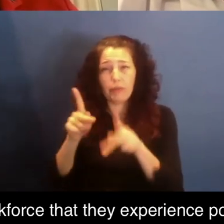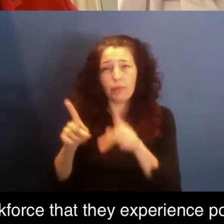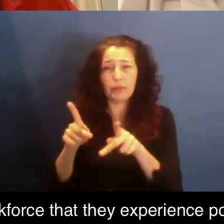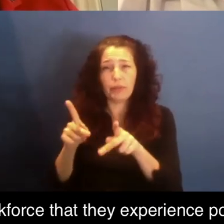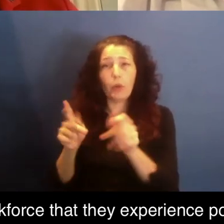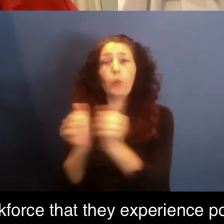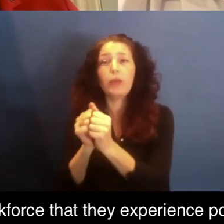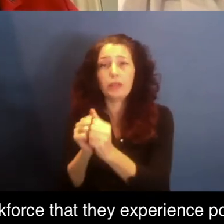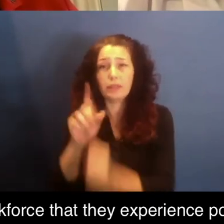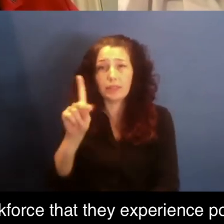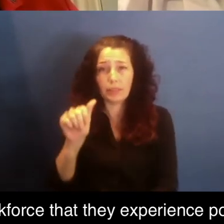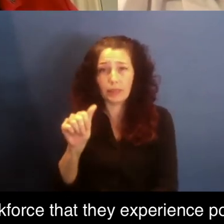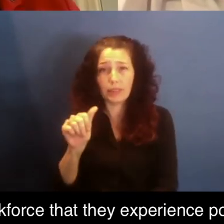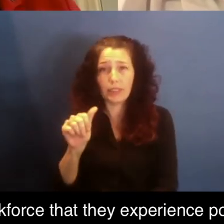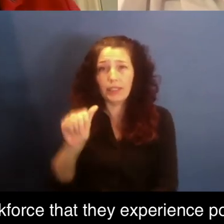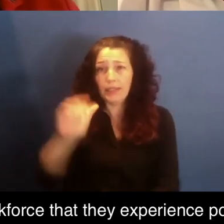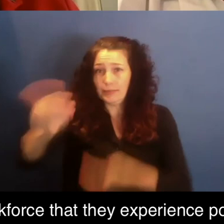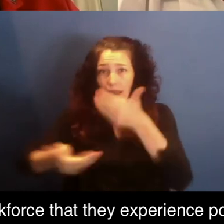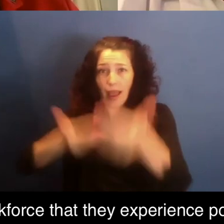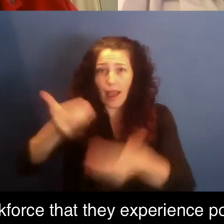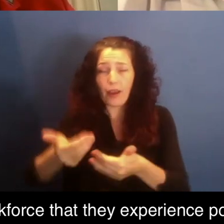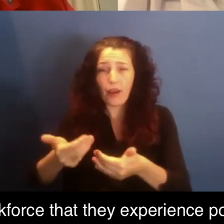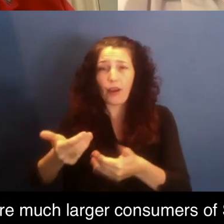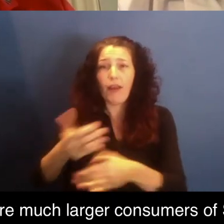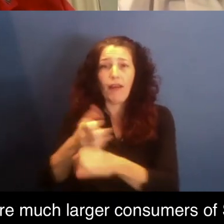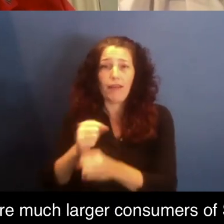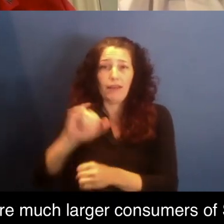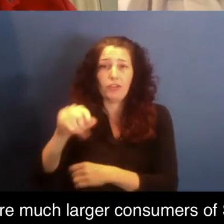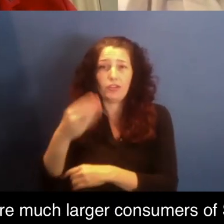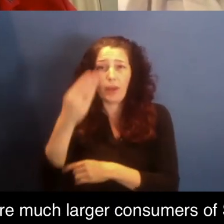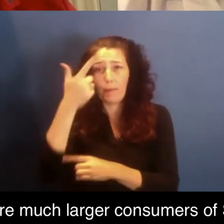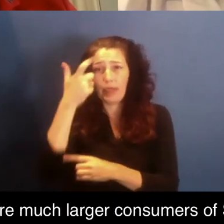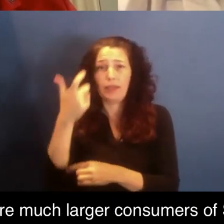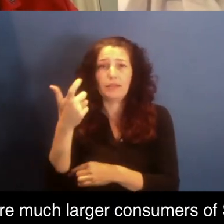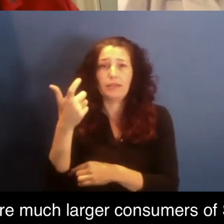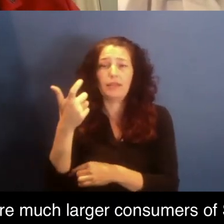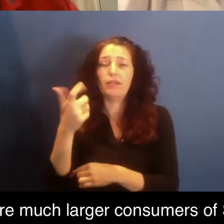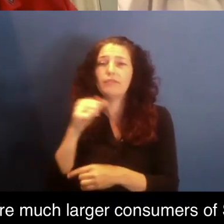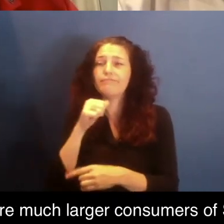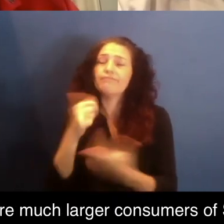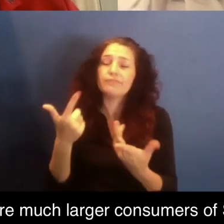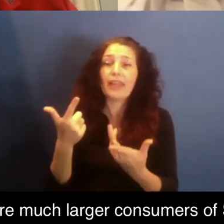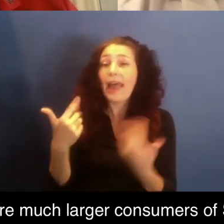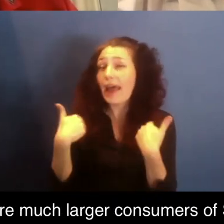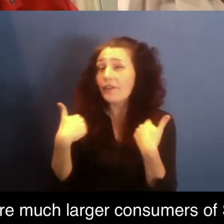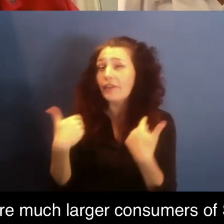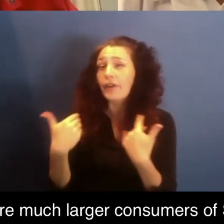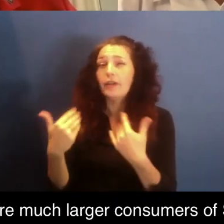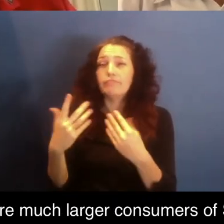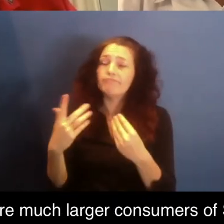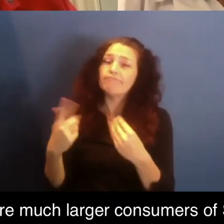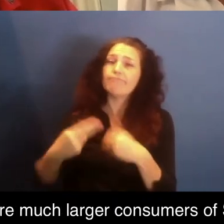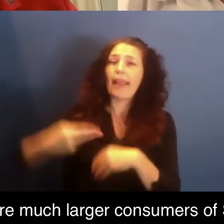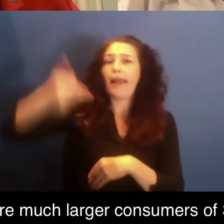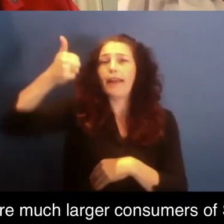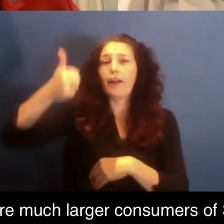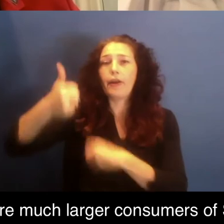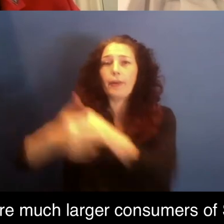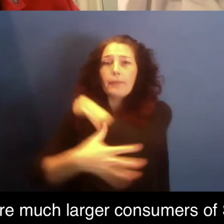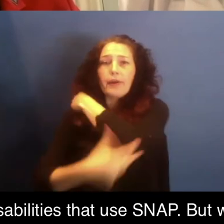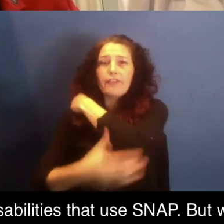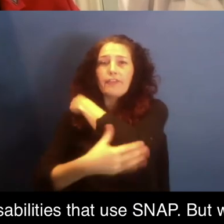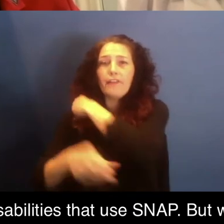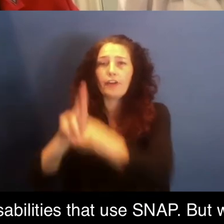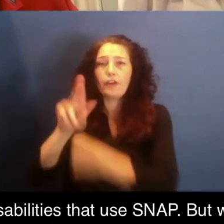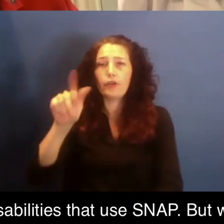that they experienced poverty at a much higher rate and therefore they're much larger consumers of SNAP. You've got this 11 million